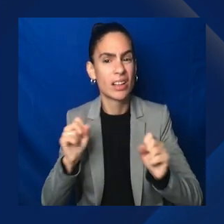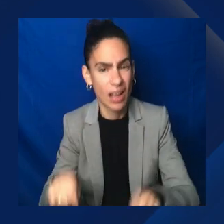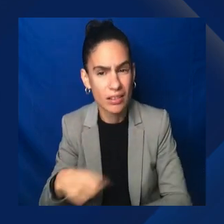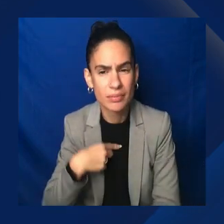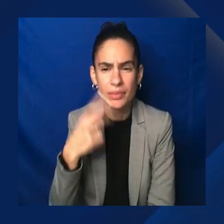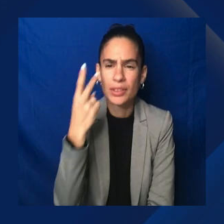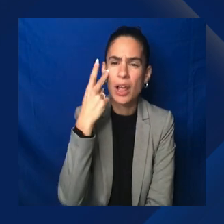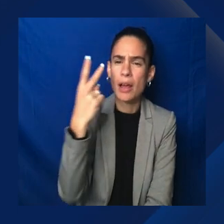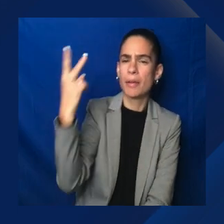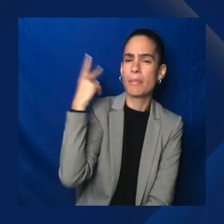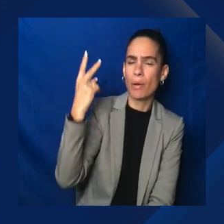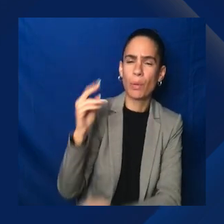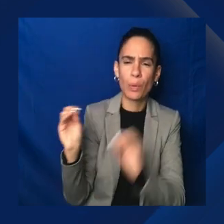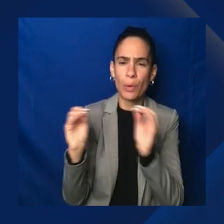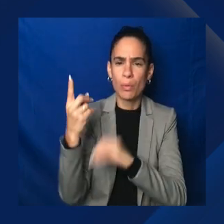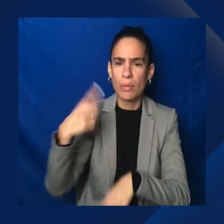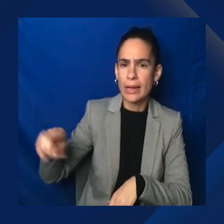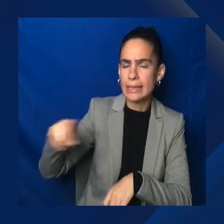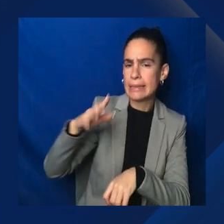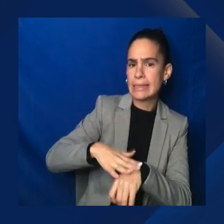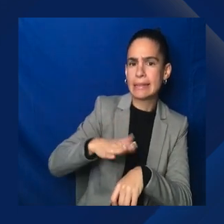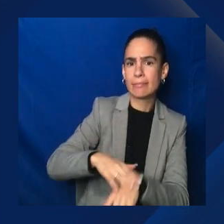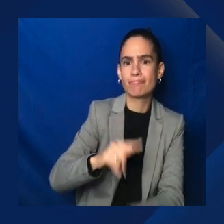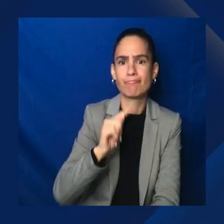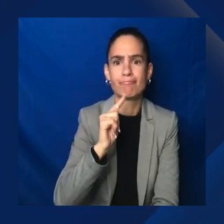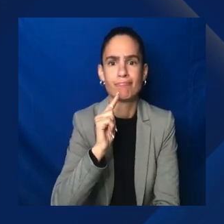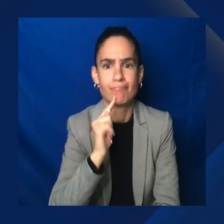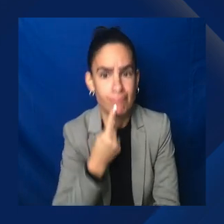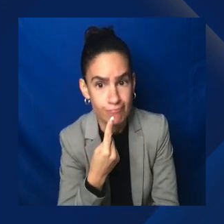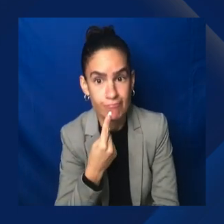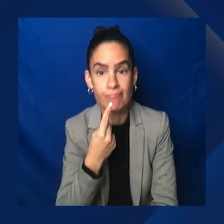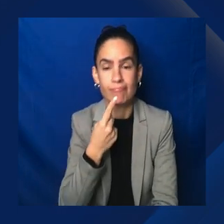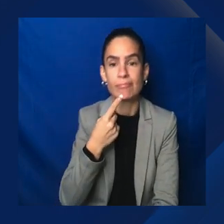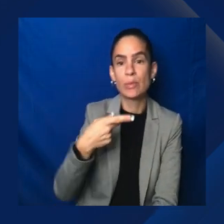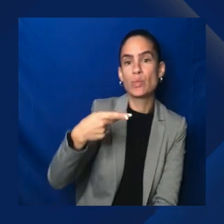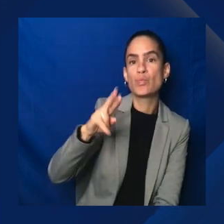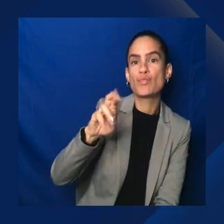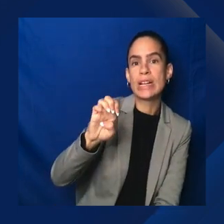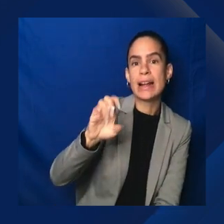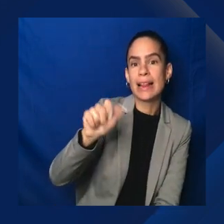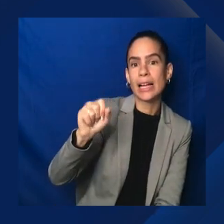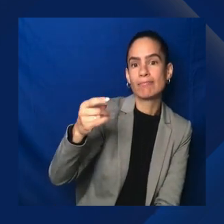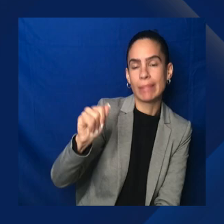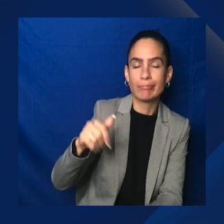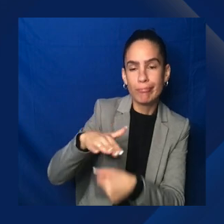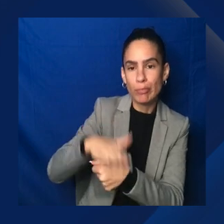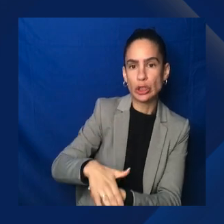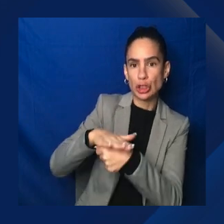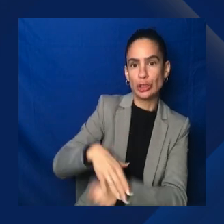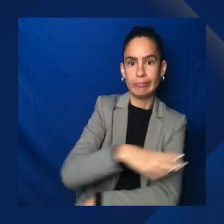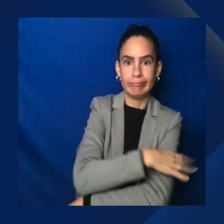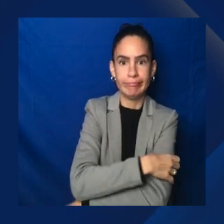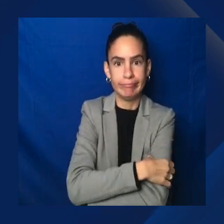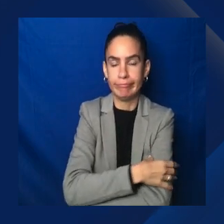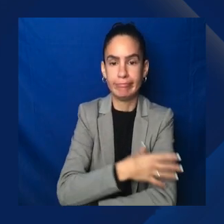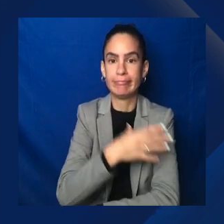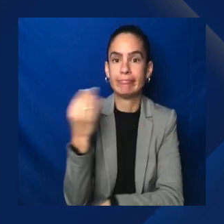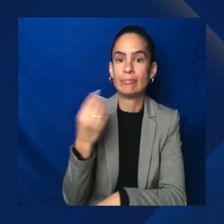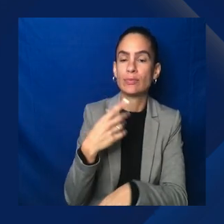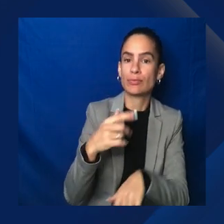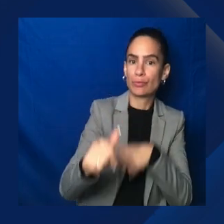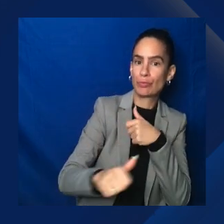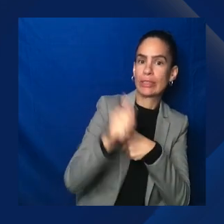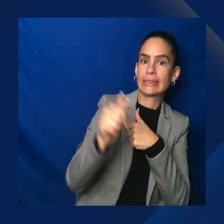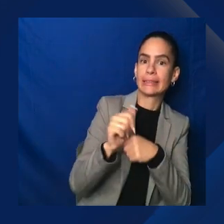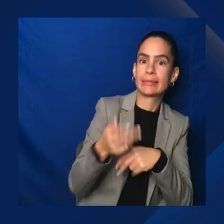preeclampsia or the outcomes that affect Black women that have preeclampsia or what they face.